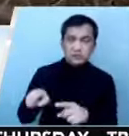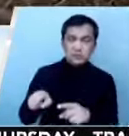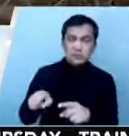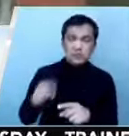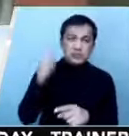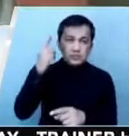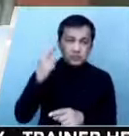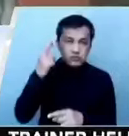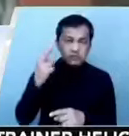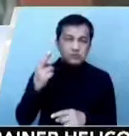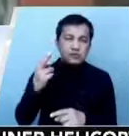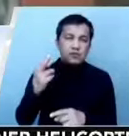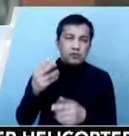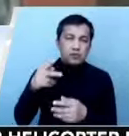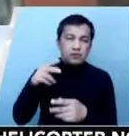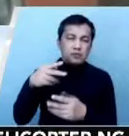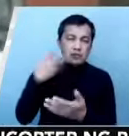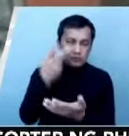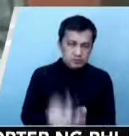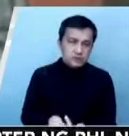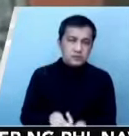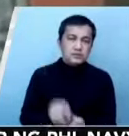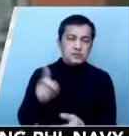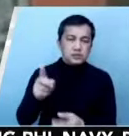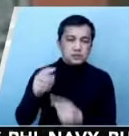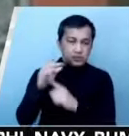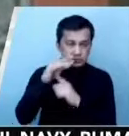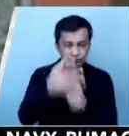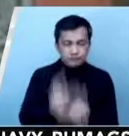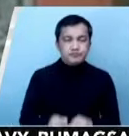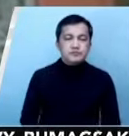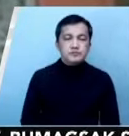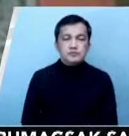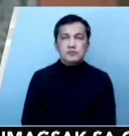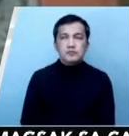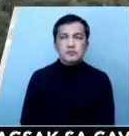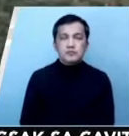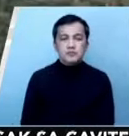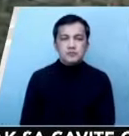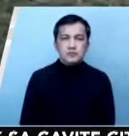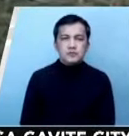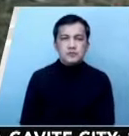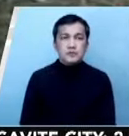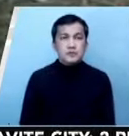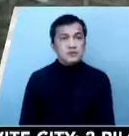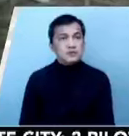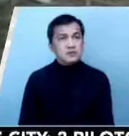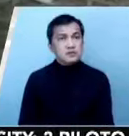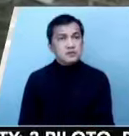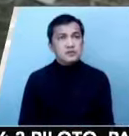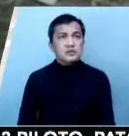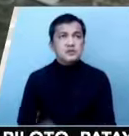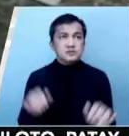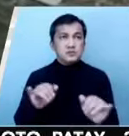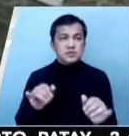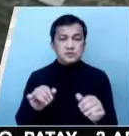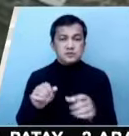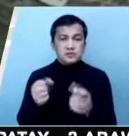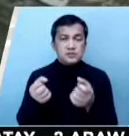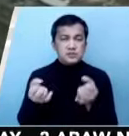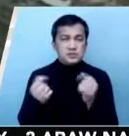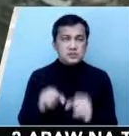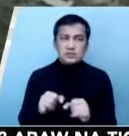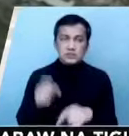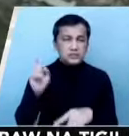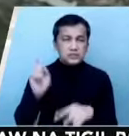ng helicopter. Similar with all incidents na ganito katulad nito, we cannot ascertain at this